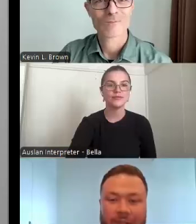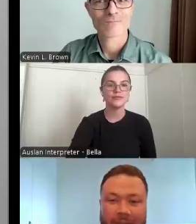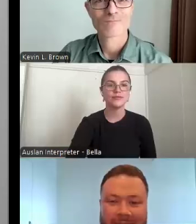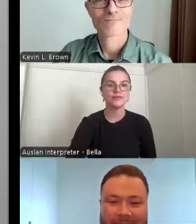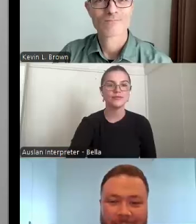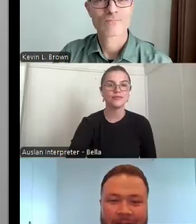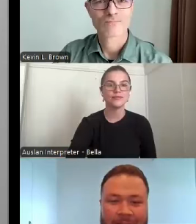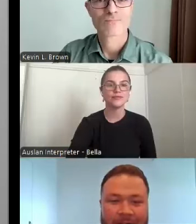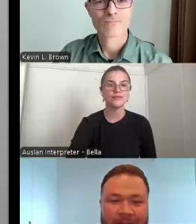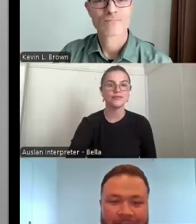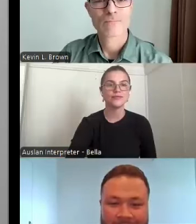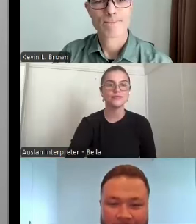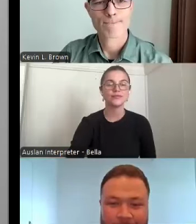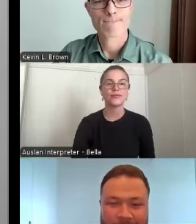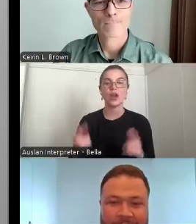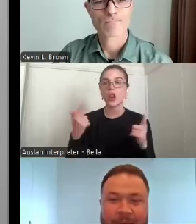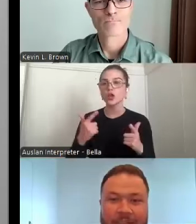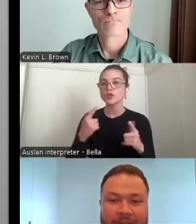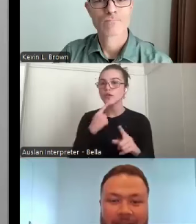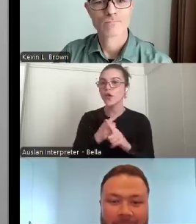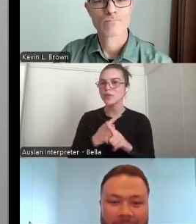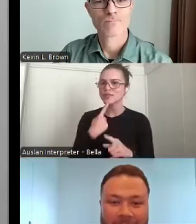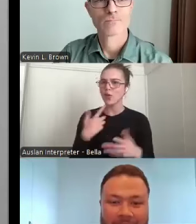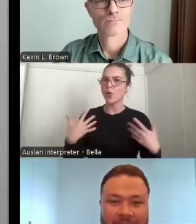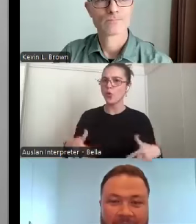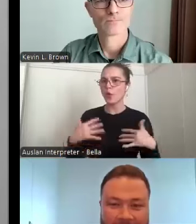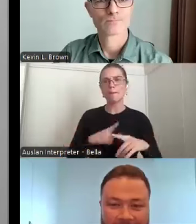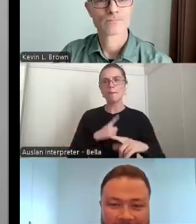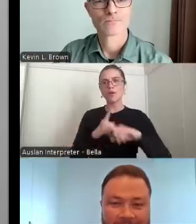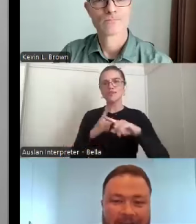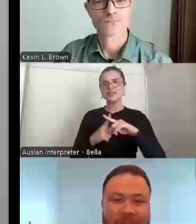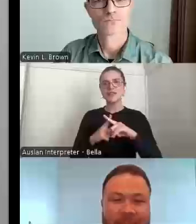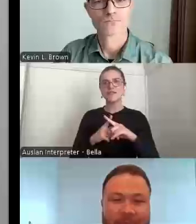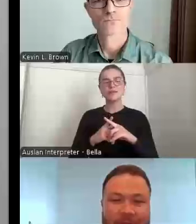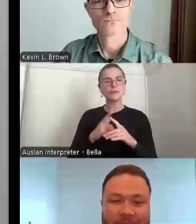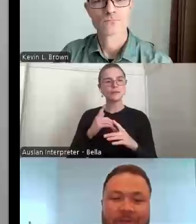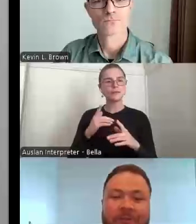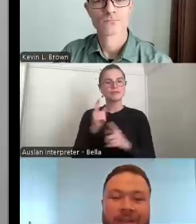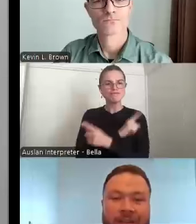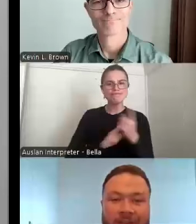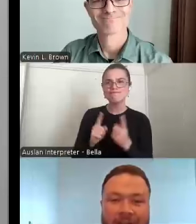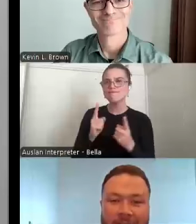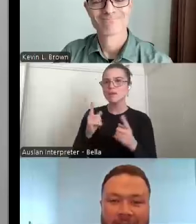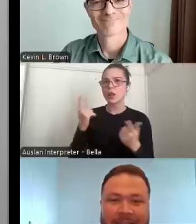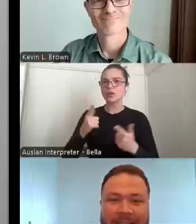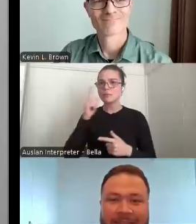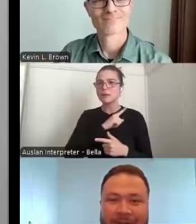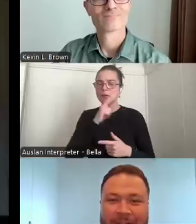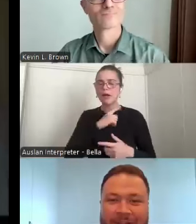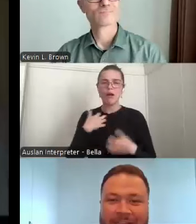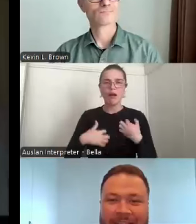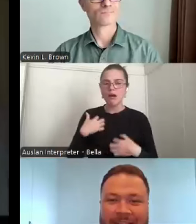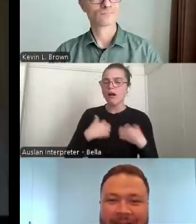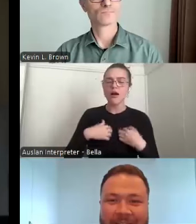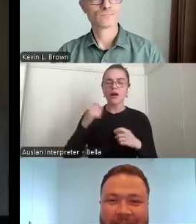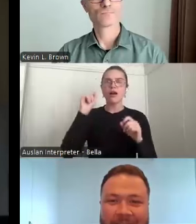Lots of comments saying what an uplifting webinar, lots of light bulbs firing from people. Fabulous. Thanks, everyone. It's